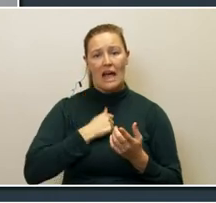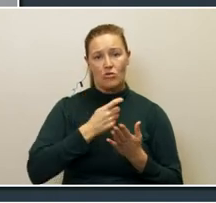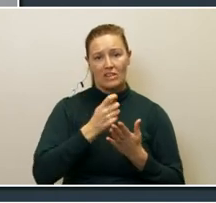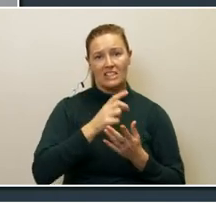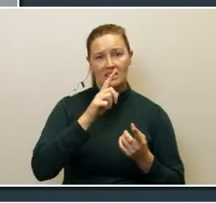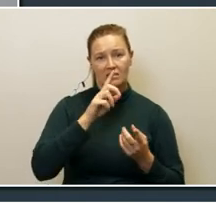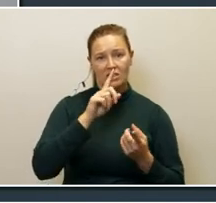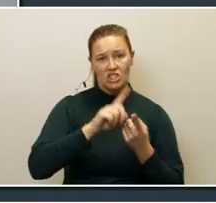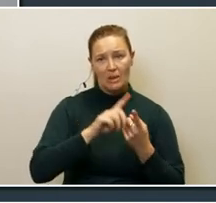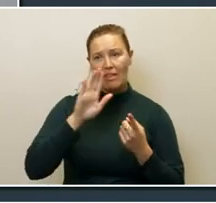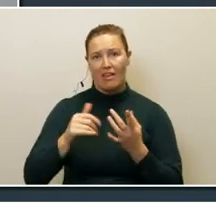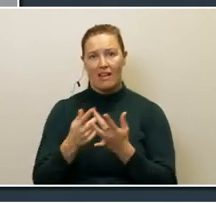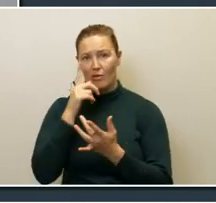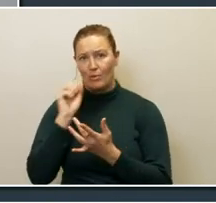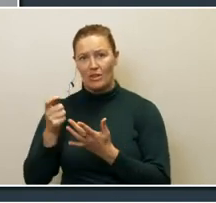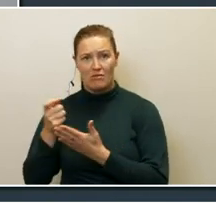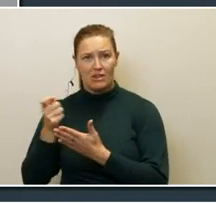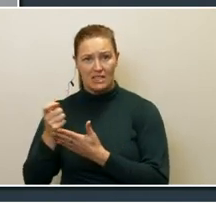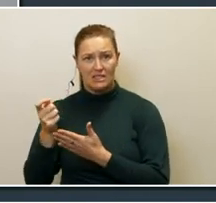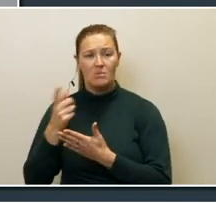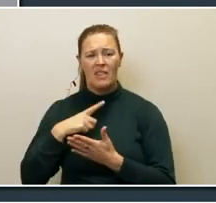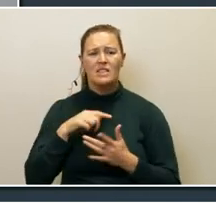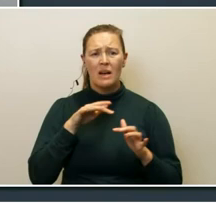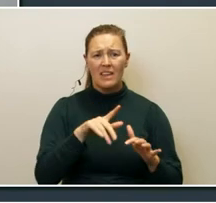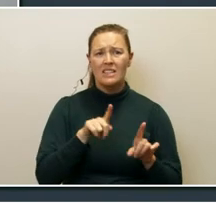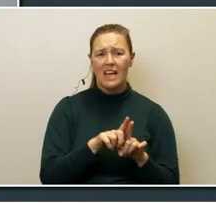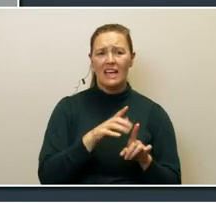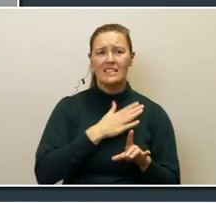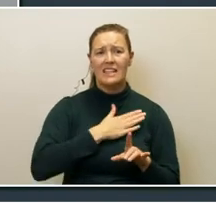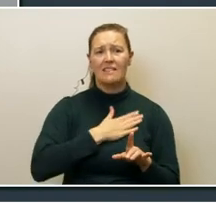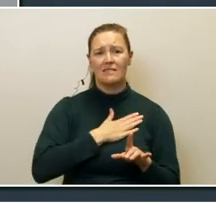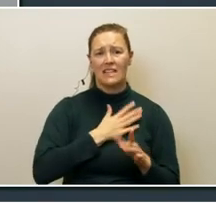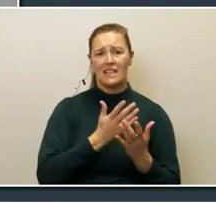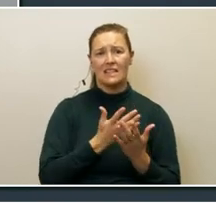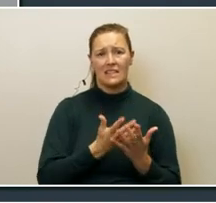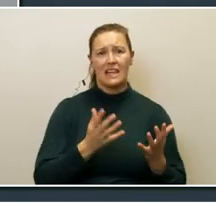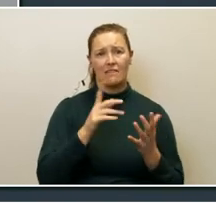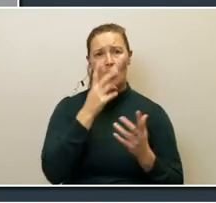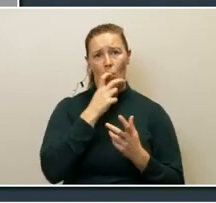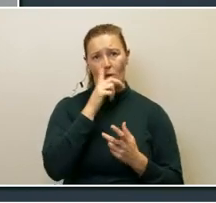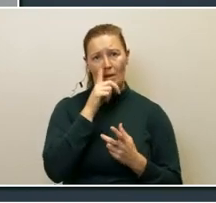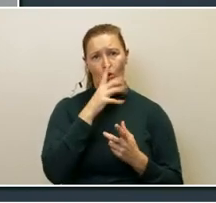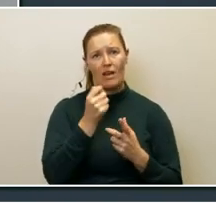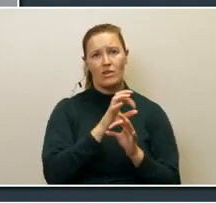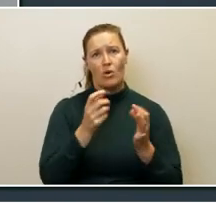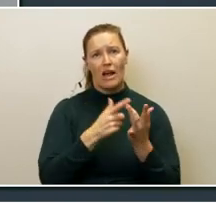rentals, but that's what it's there for. It's a safety net for the elderly who don't have anywhere else to